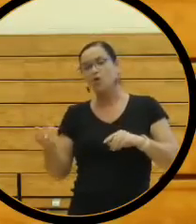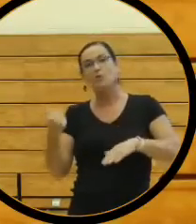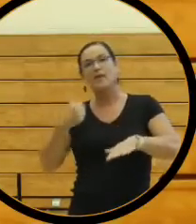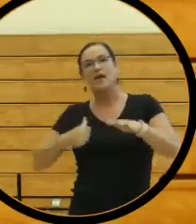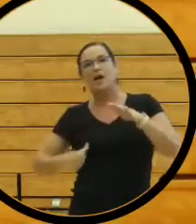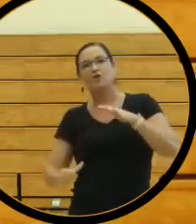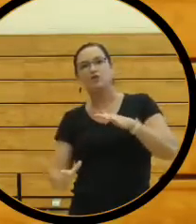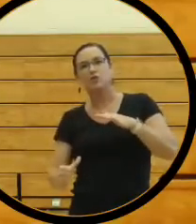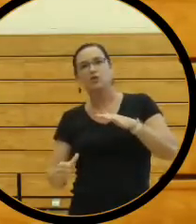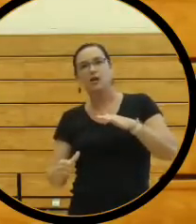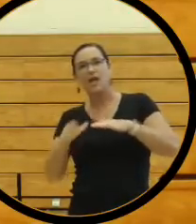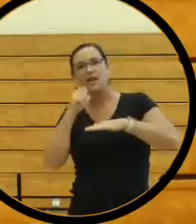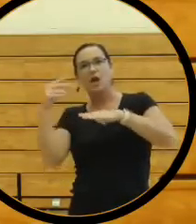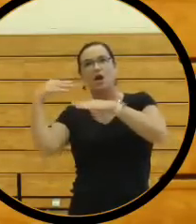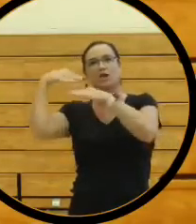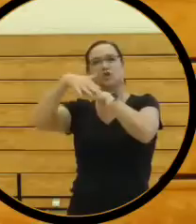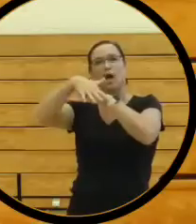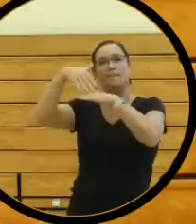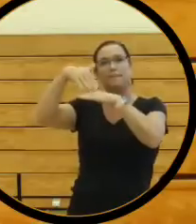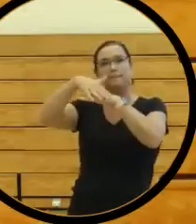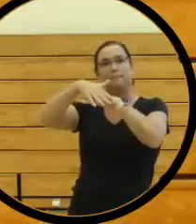over.